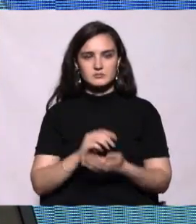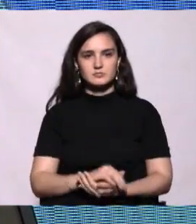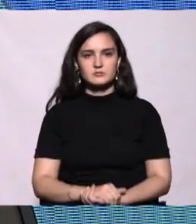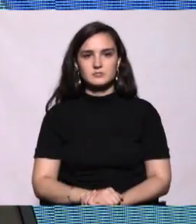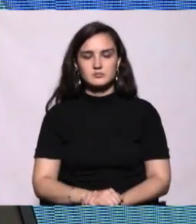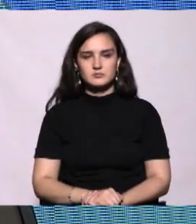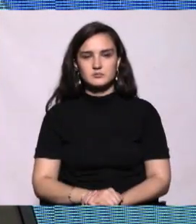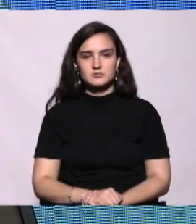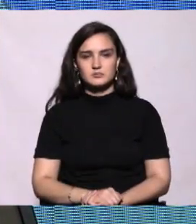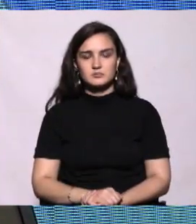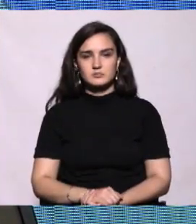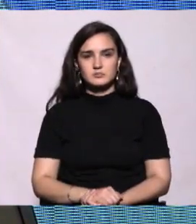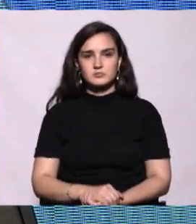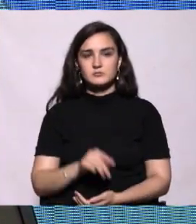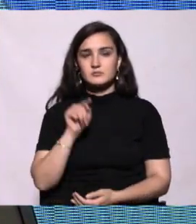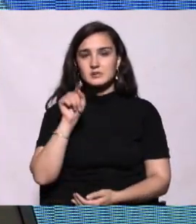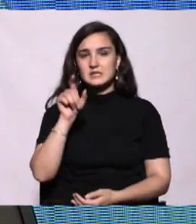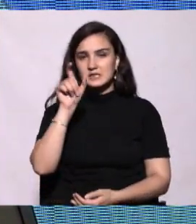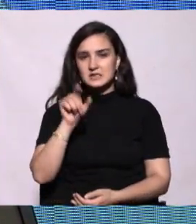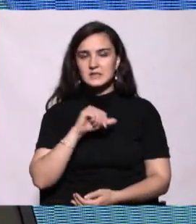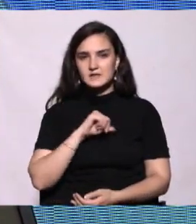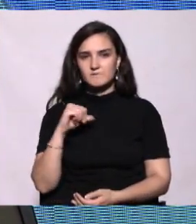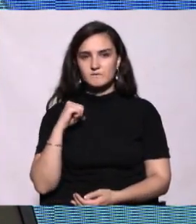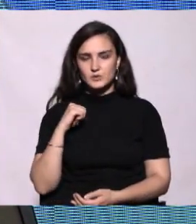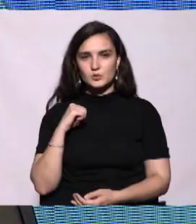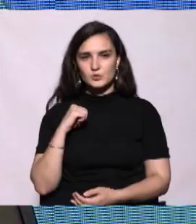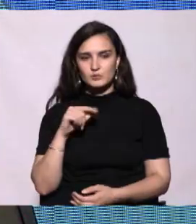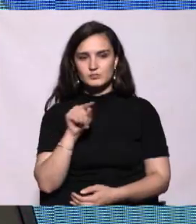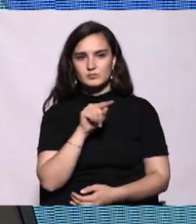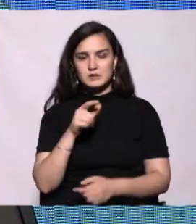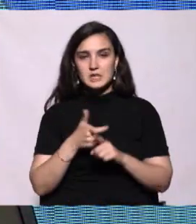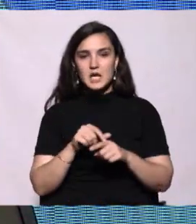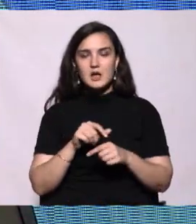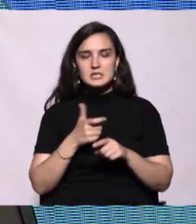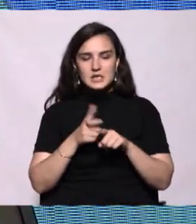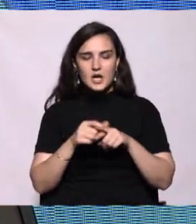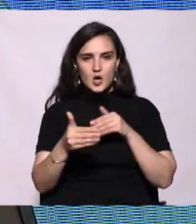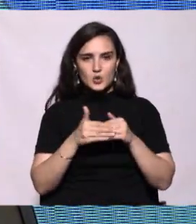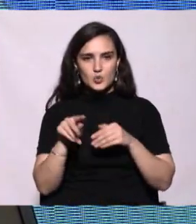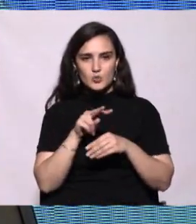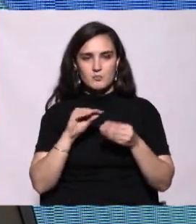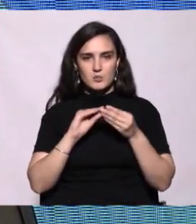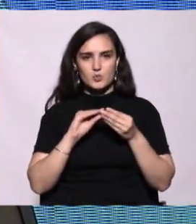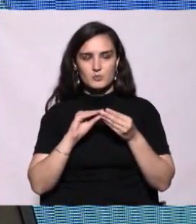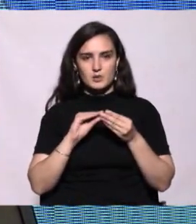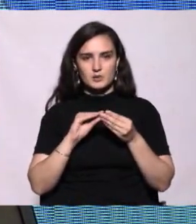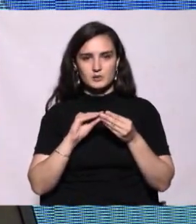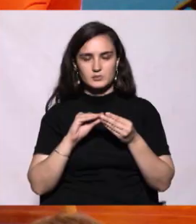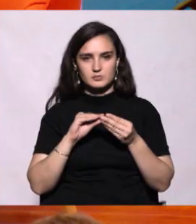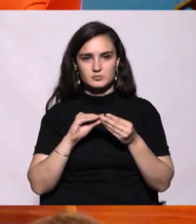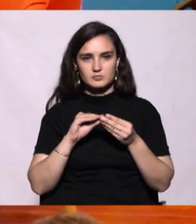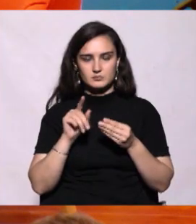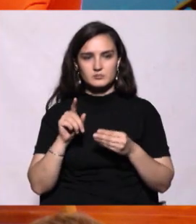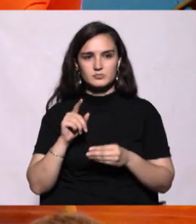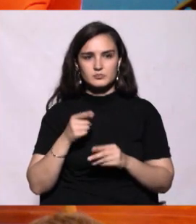well. Without a doubt, he's firmly devoted to Holmes, so he's a really good friend, and he wants to please him as well. I think he looks up